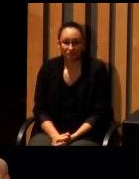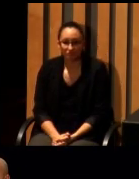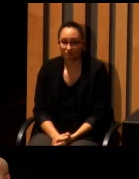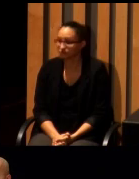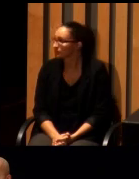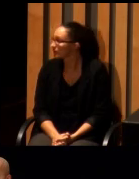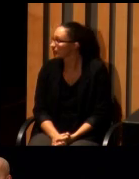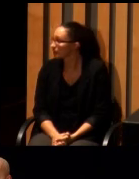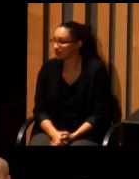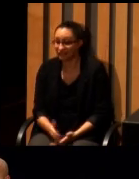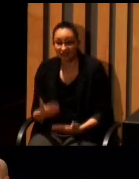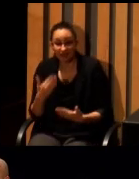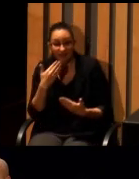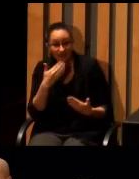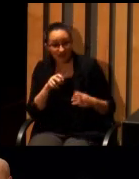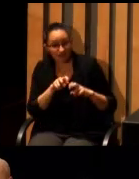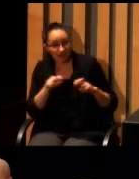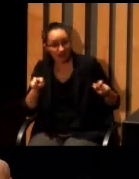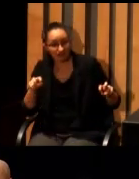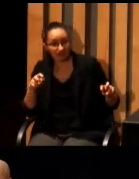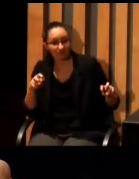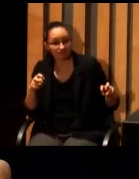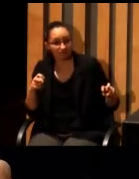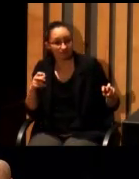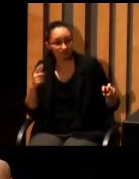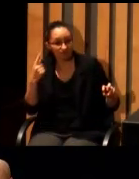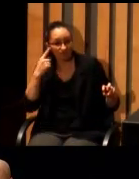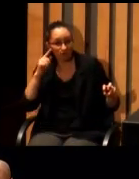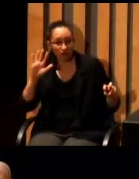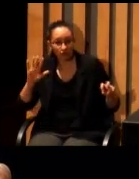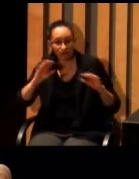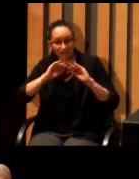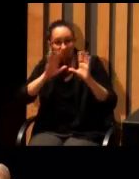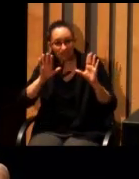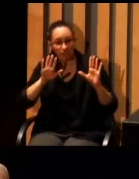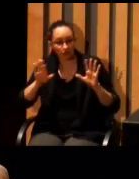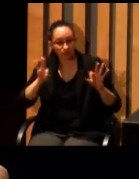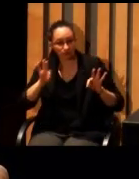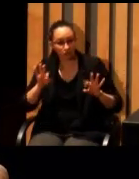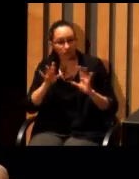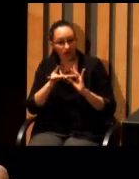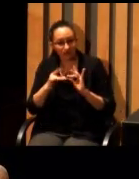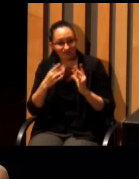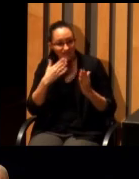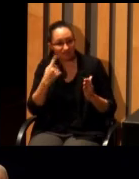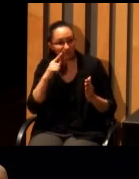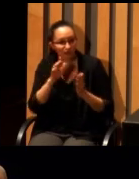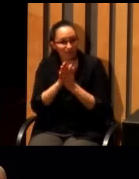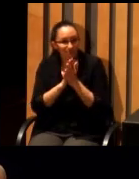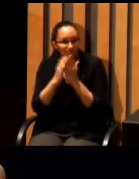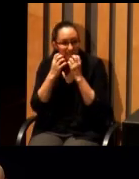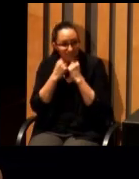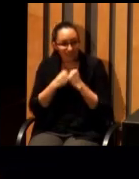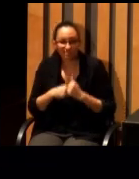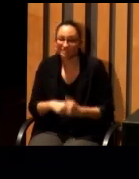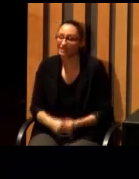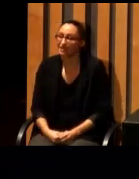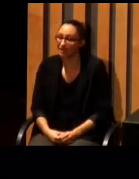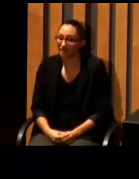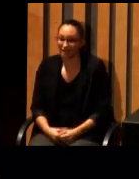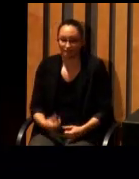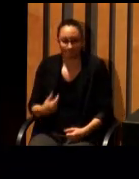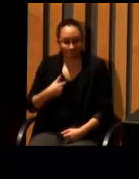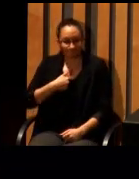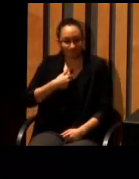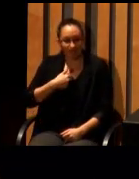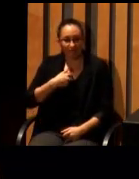Well, I want to thank our panelists for, their brevity, their clarity, their passion. I'm a professor.